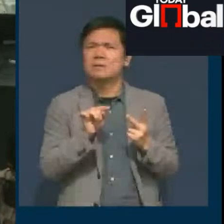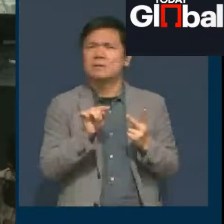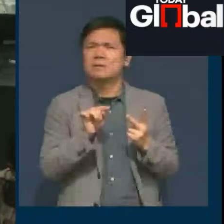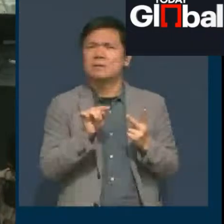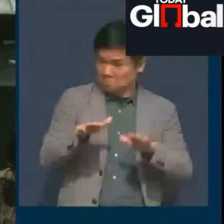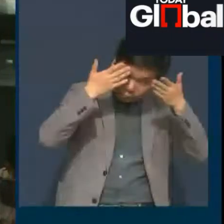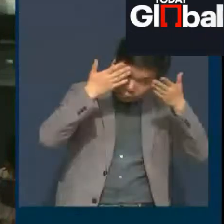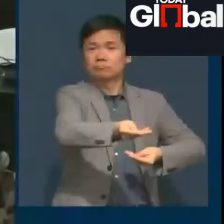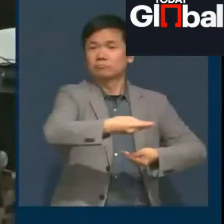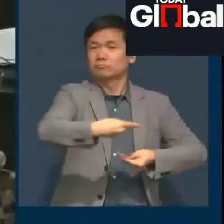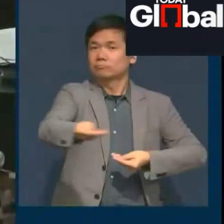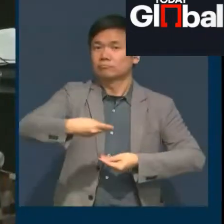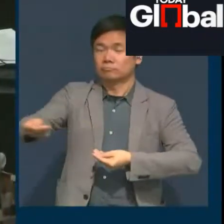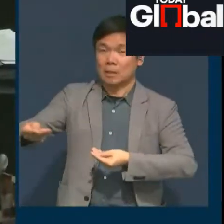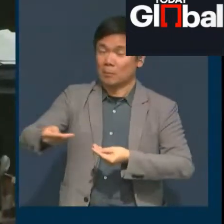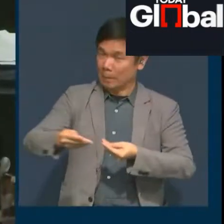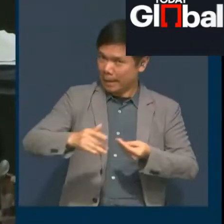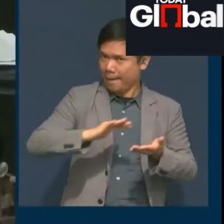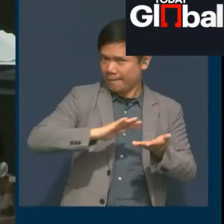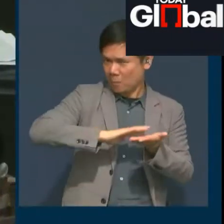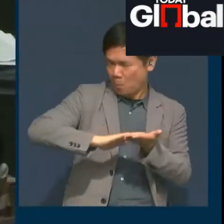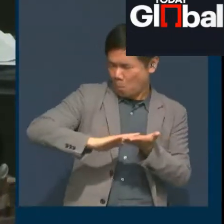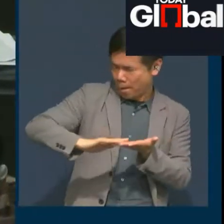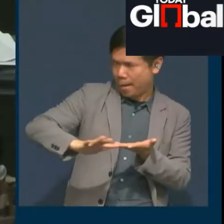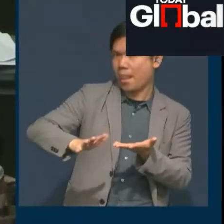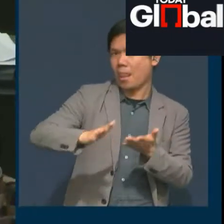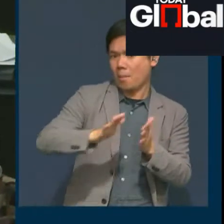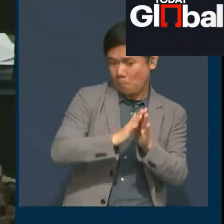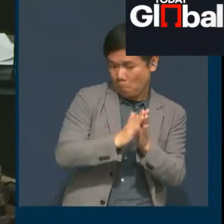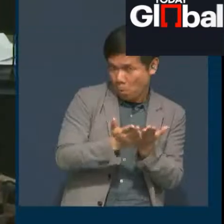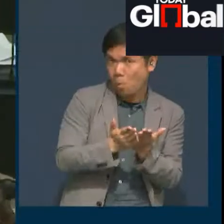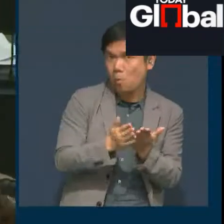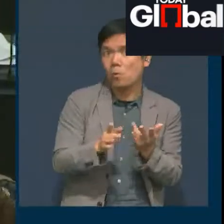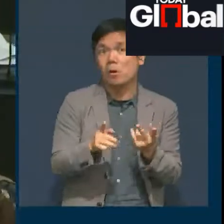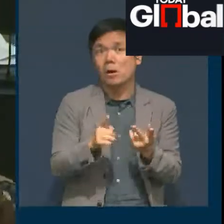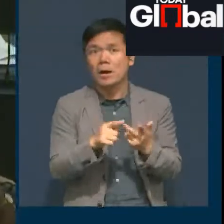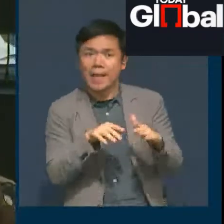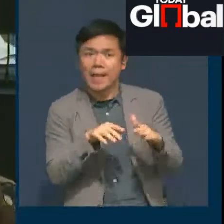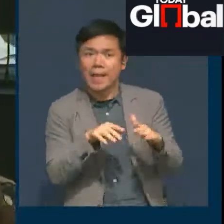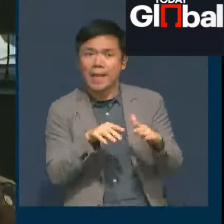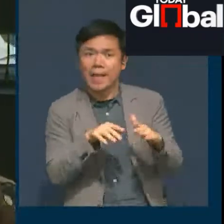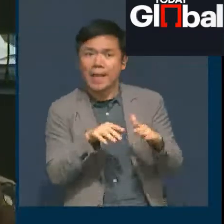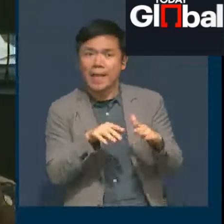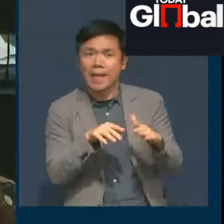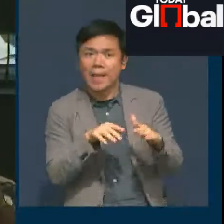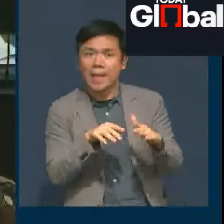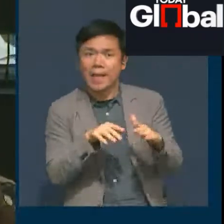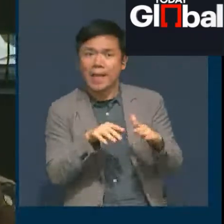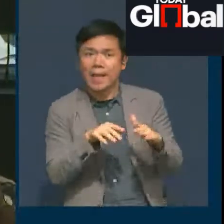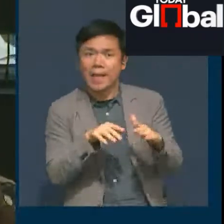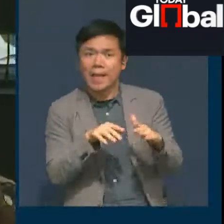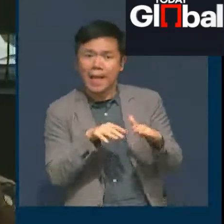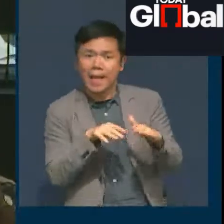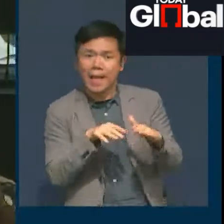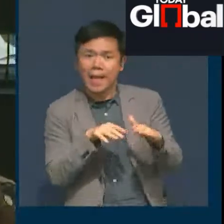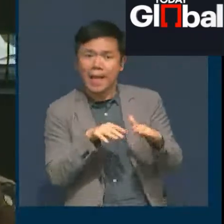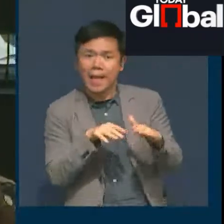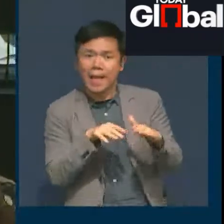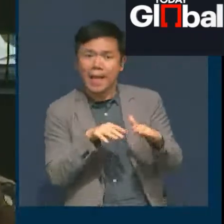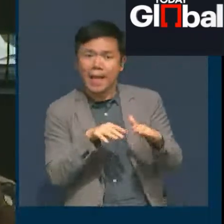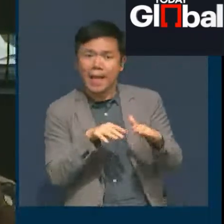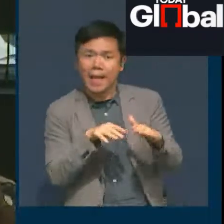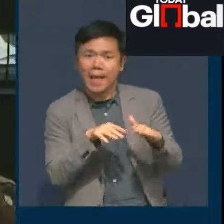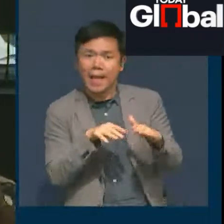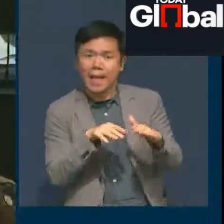in Braille and other accessible formats. As for the training